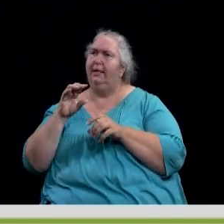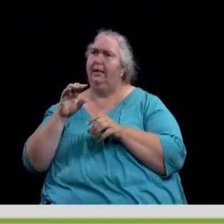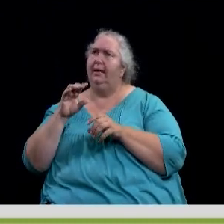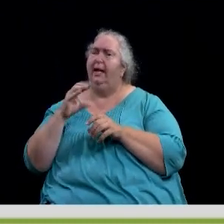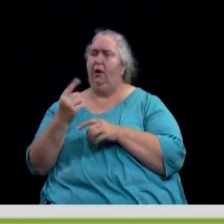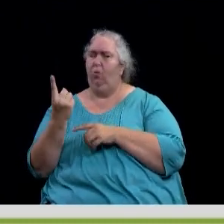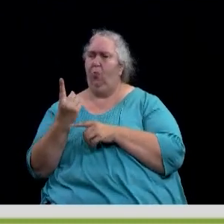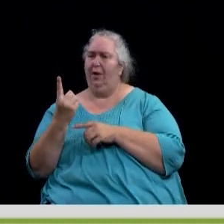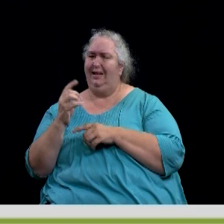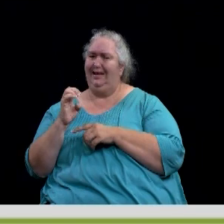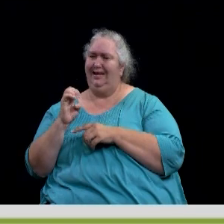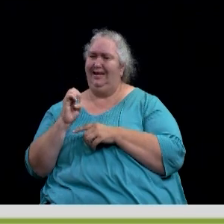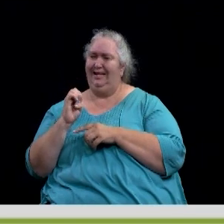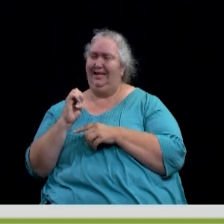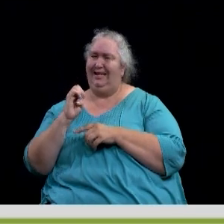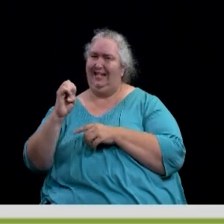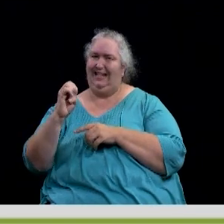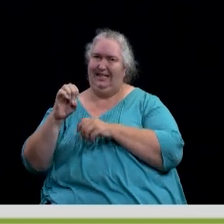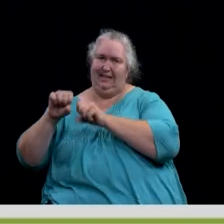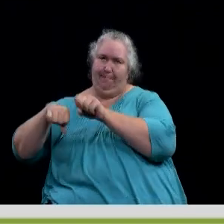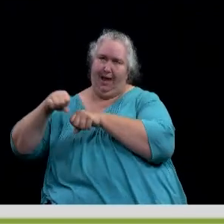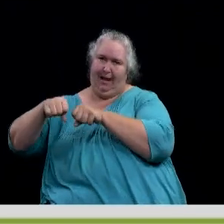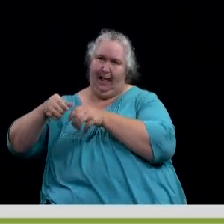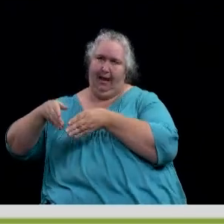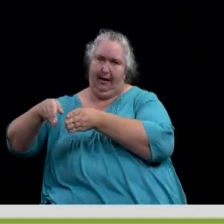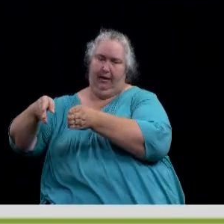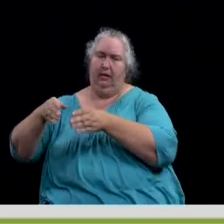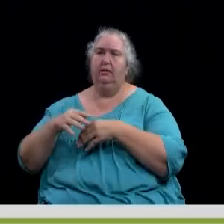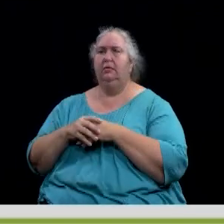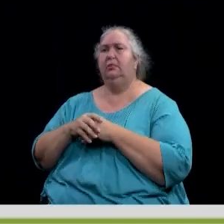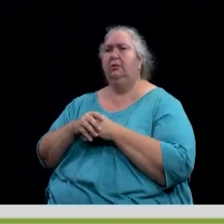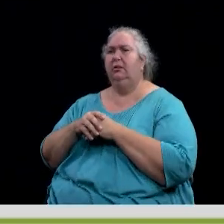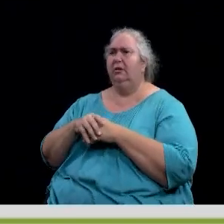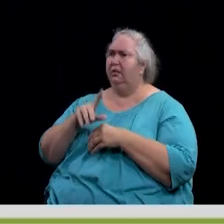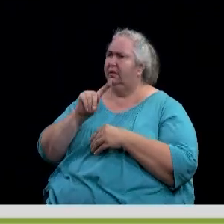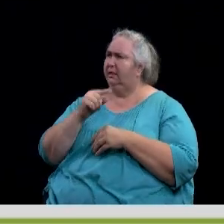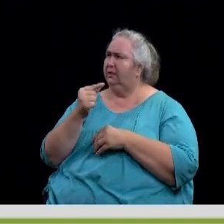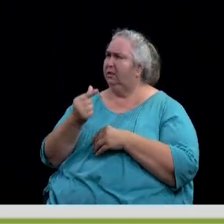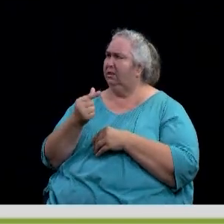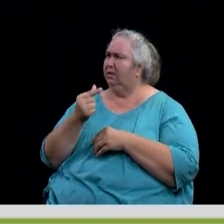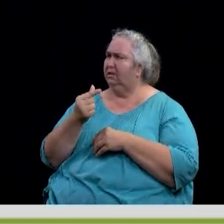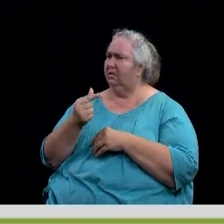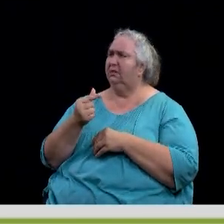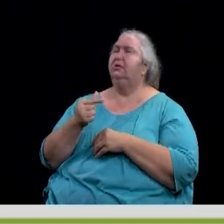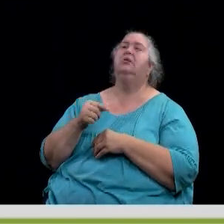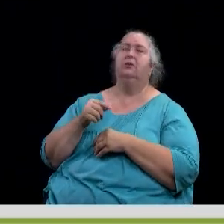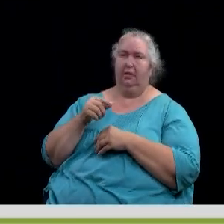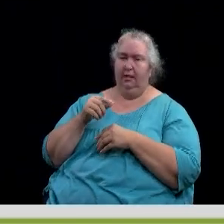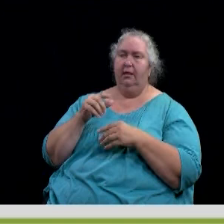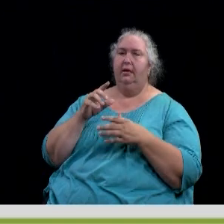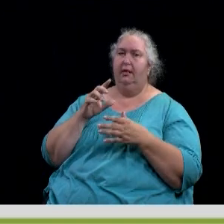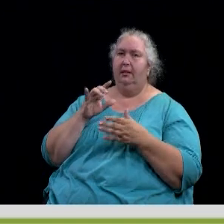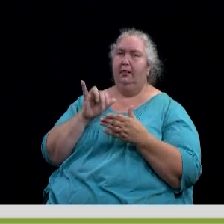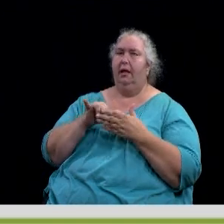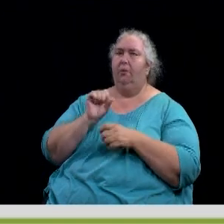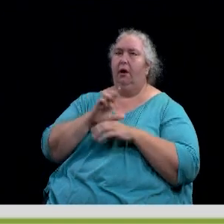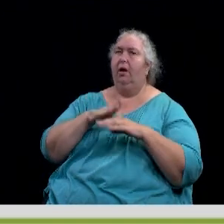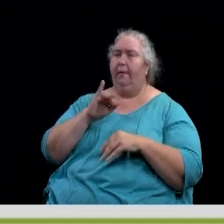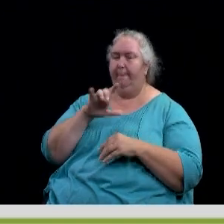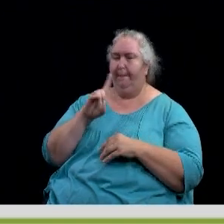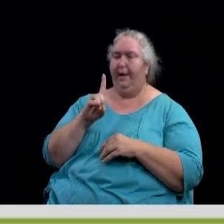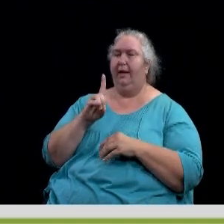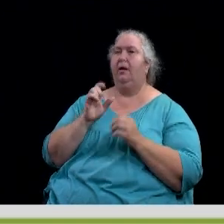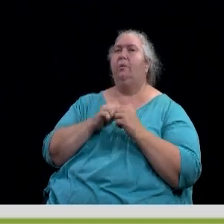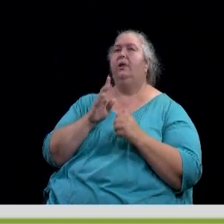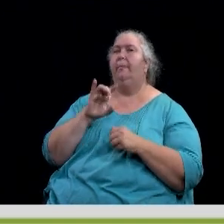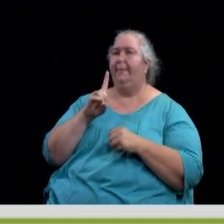TTG Utilities, a proven local contractor, was awarded the competitive bid. With a bid of $9.6 million, the project is funded